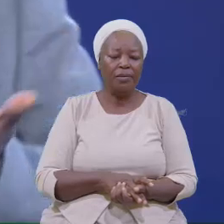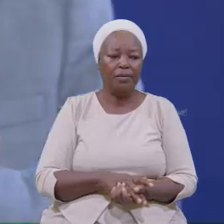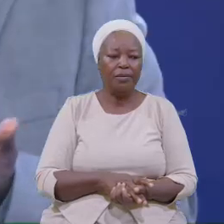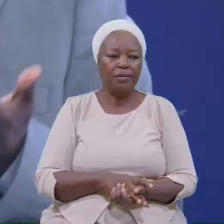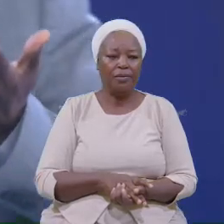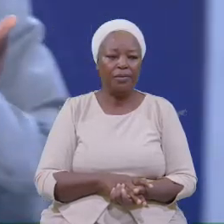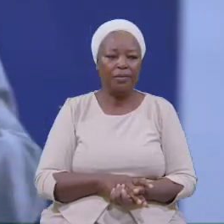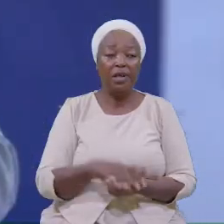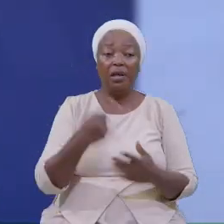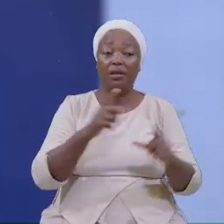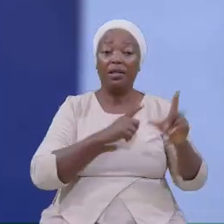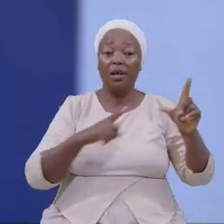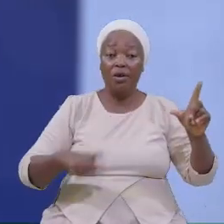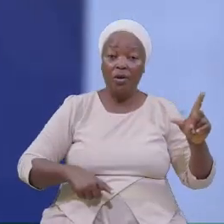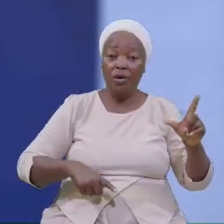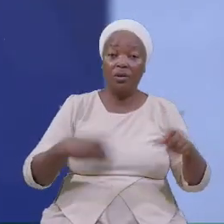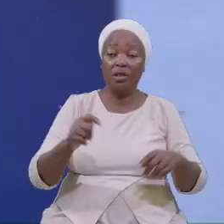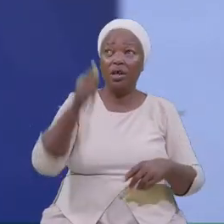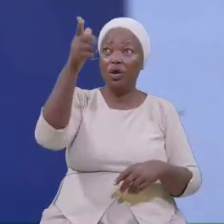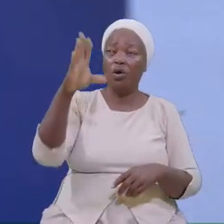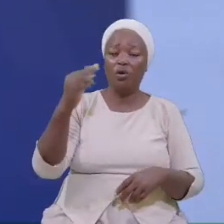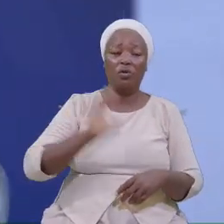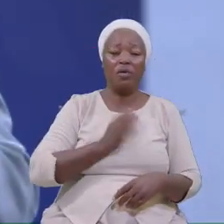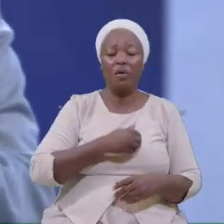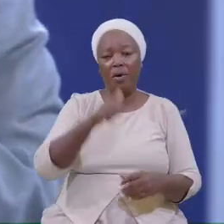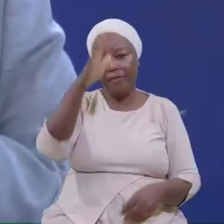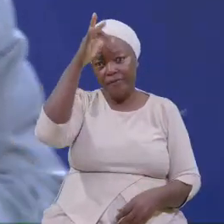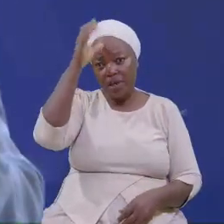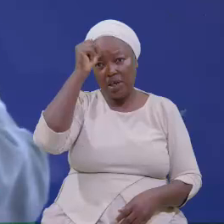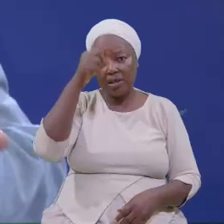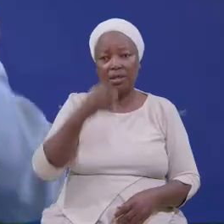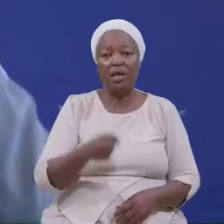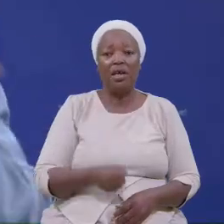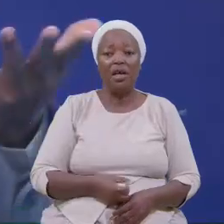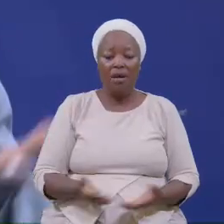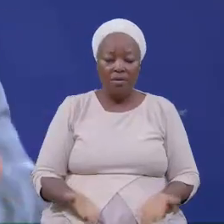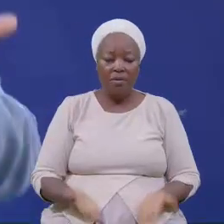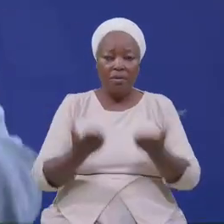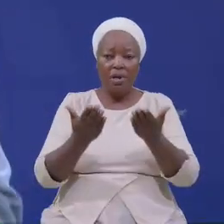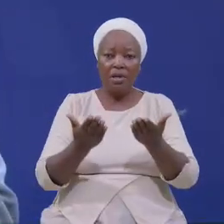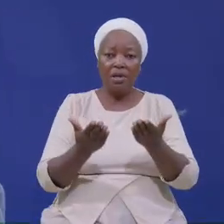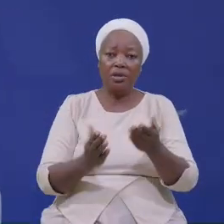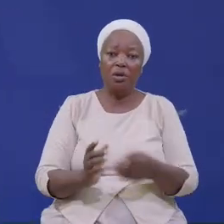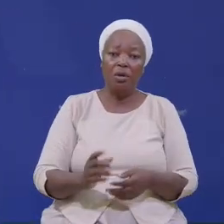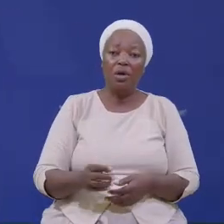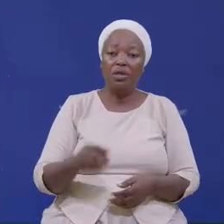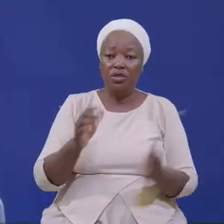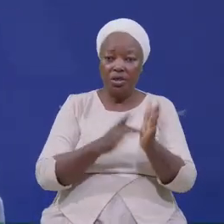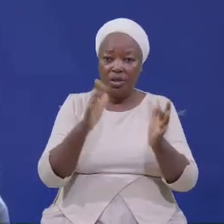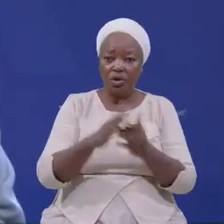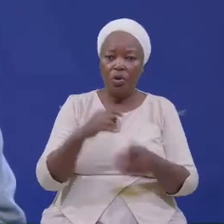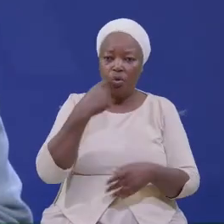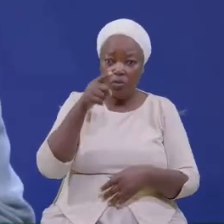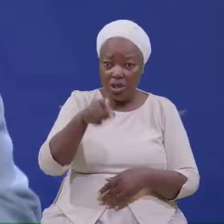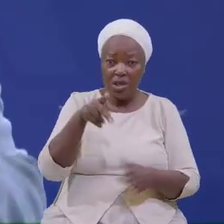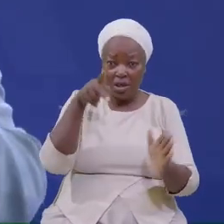The Lord, the God of our fathers, raised up Jesus, whom ye slew